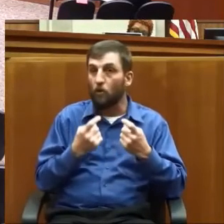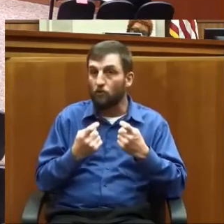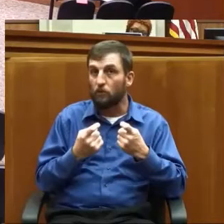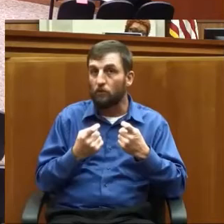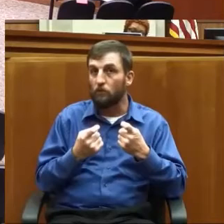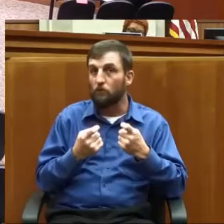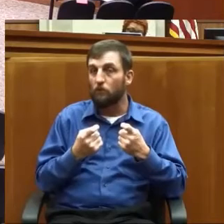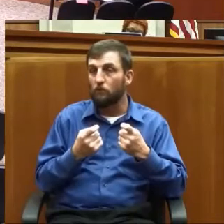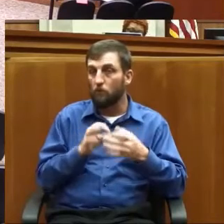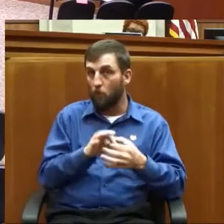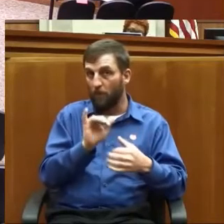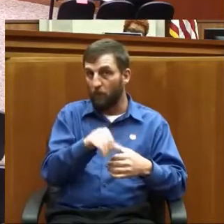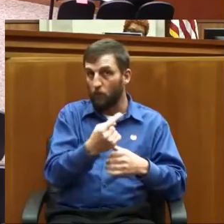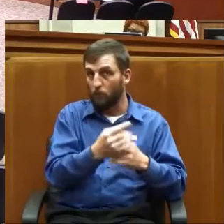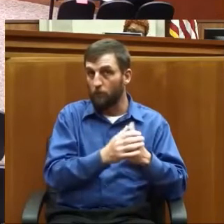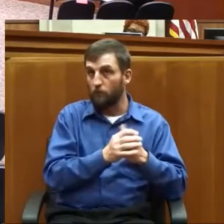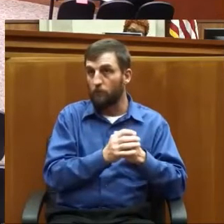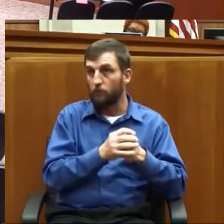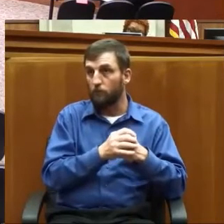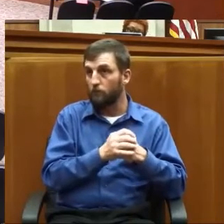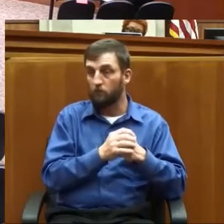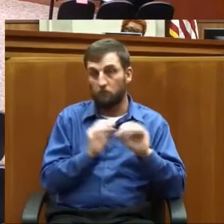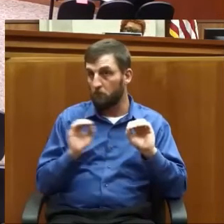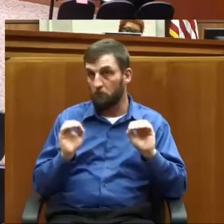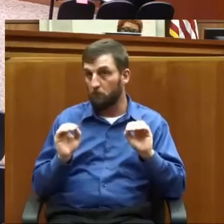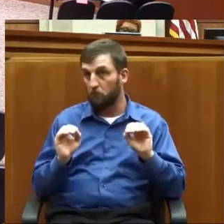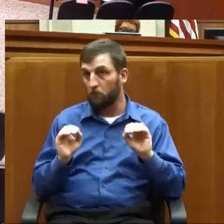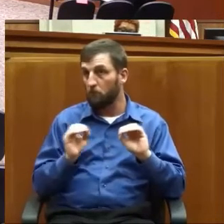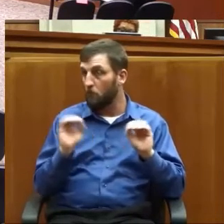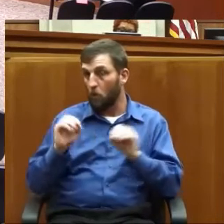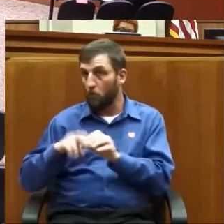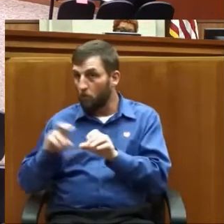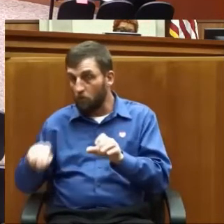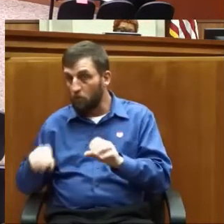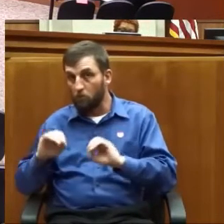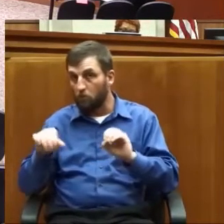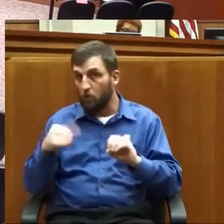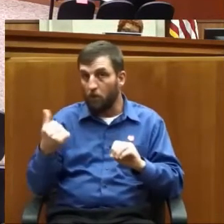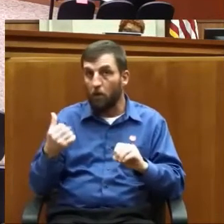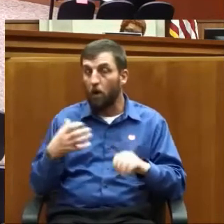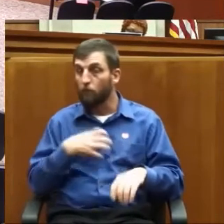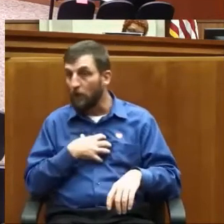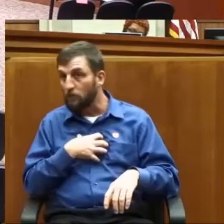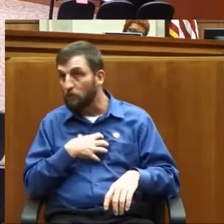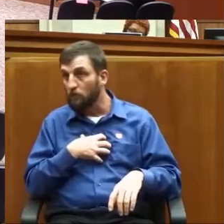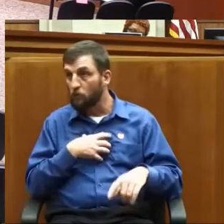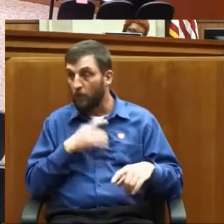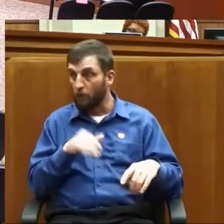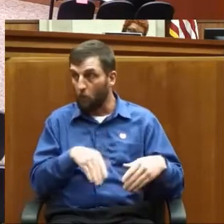Any questions relative to this item? With no questions, no other recusals, any objection to the motion?